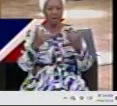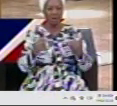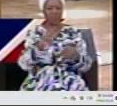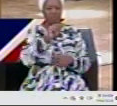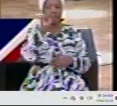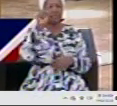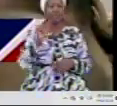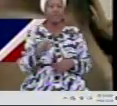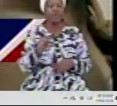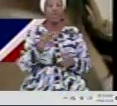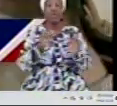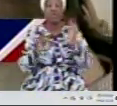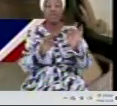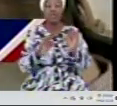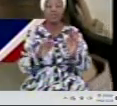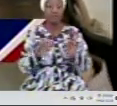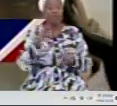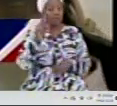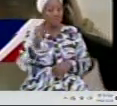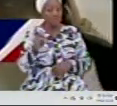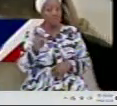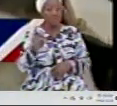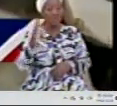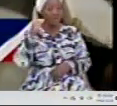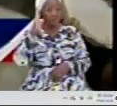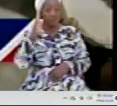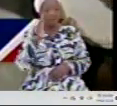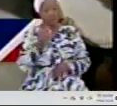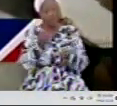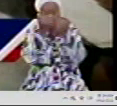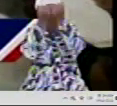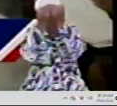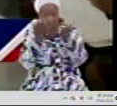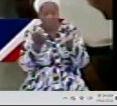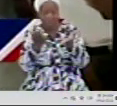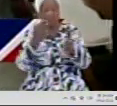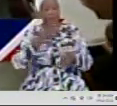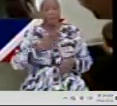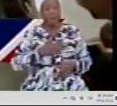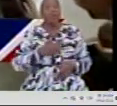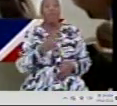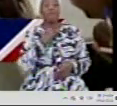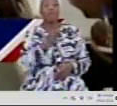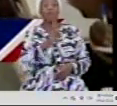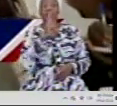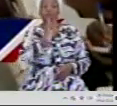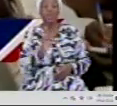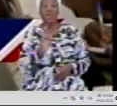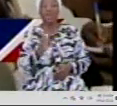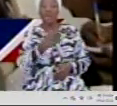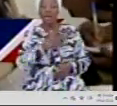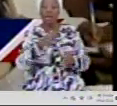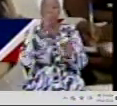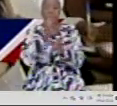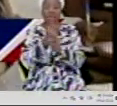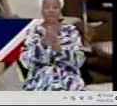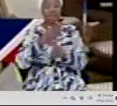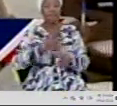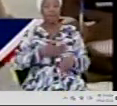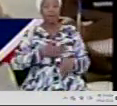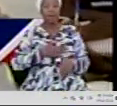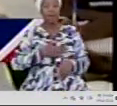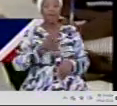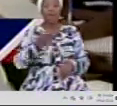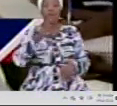therefore, if ye will obey my voice indeed, and keep